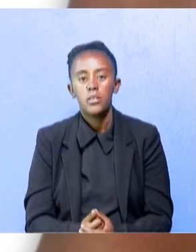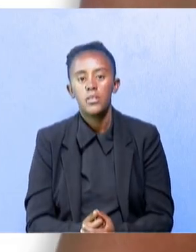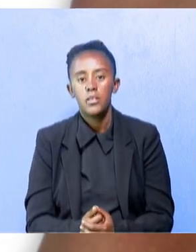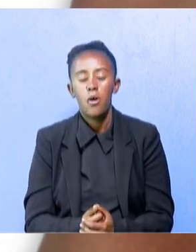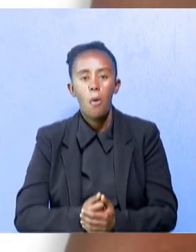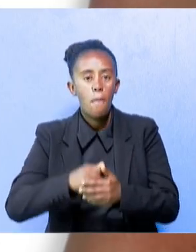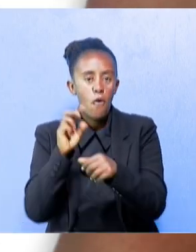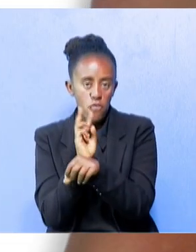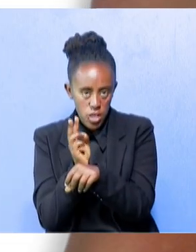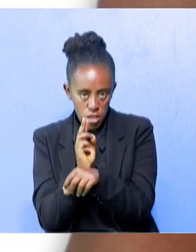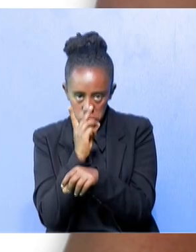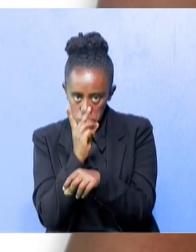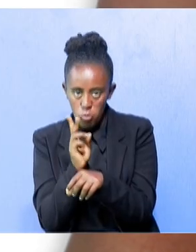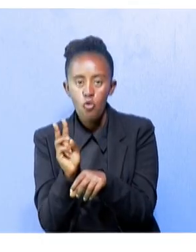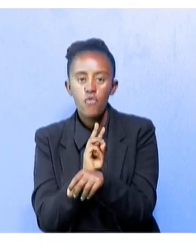movies.